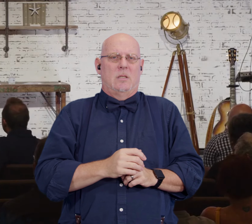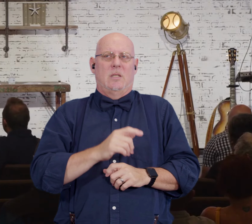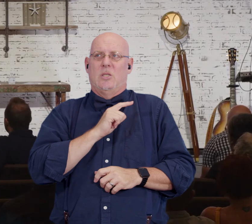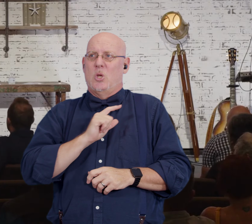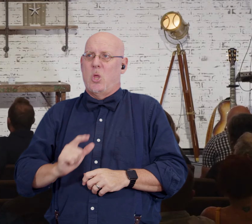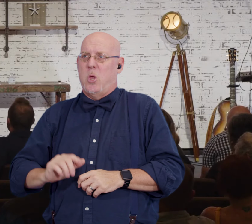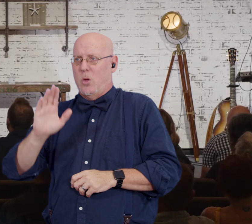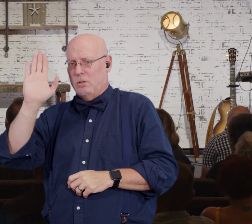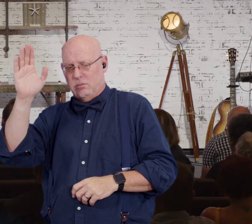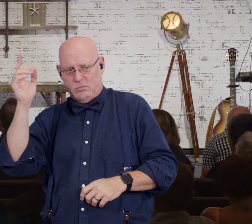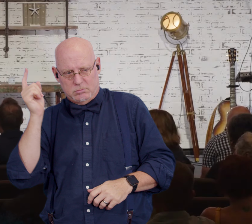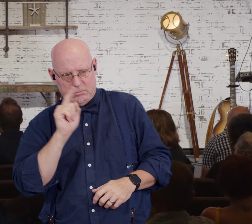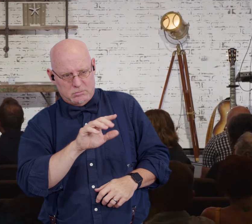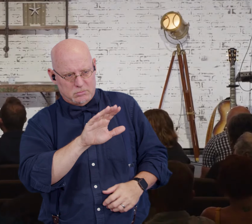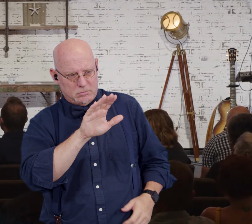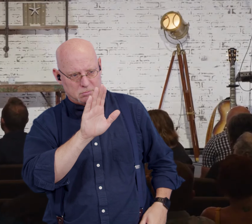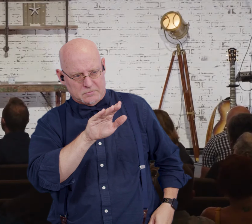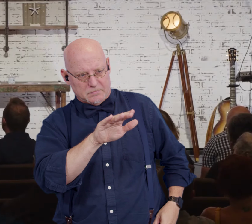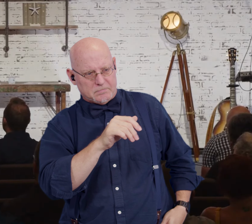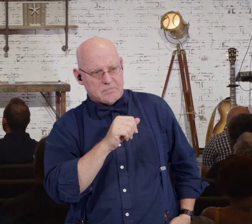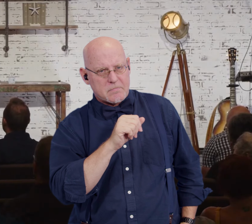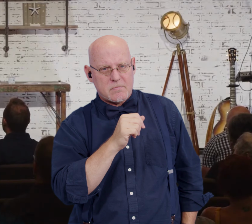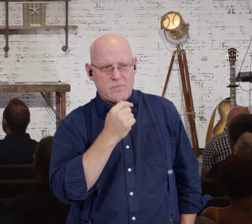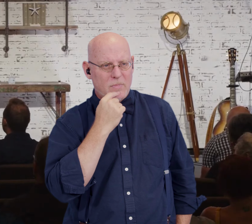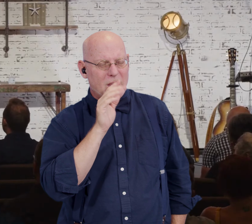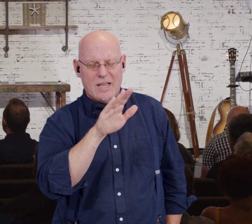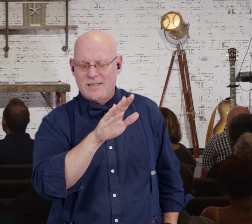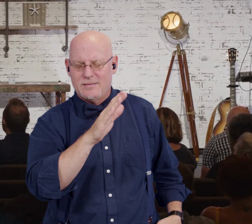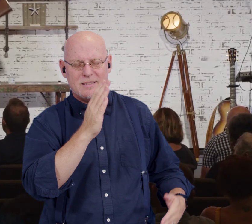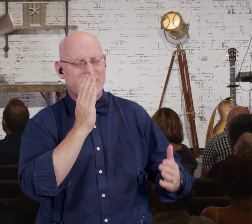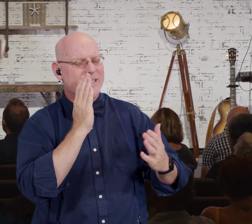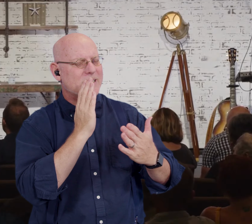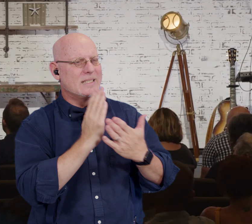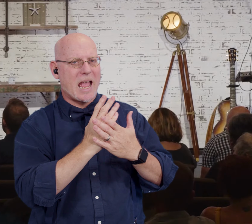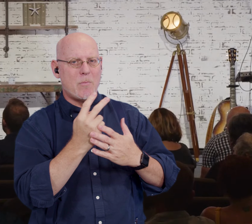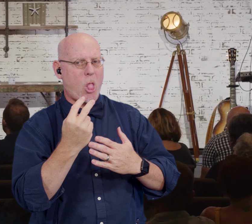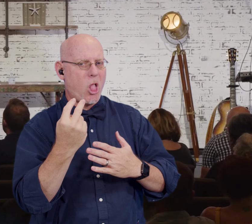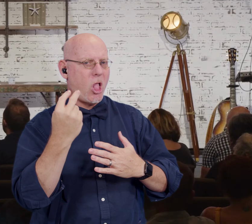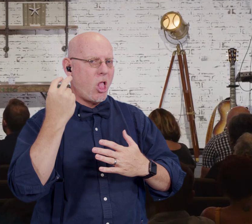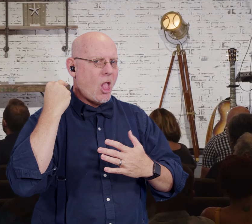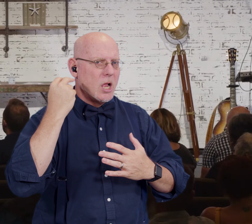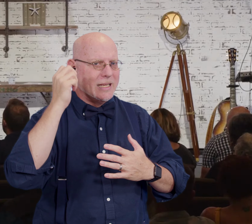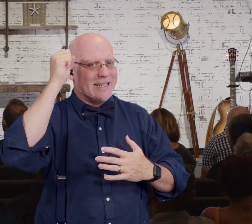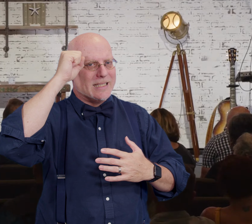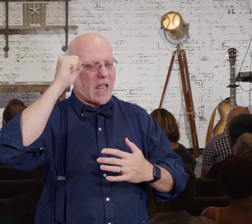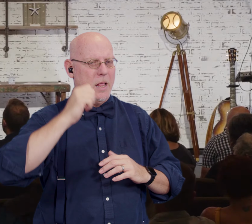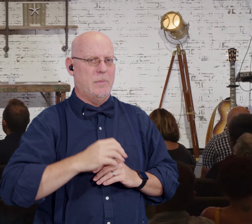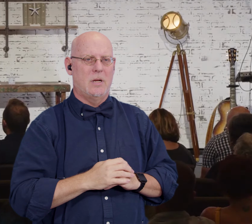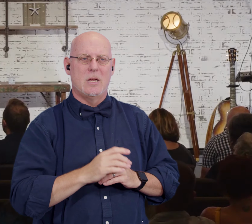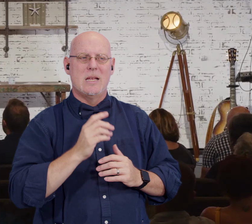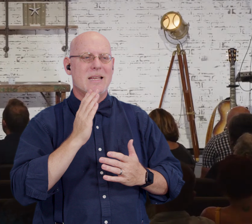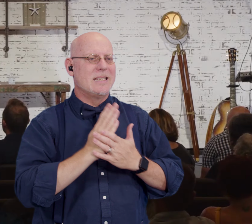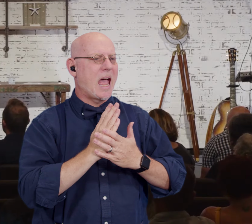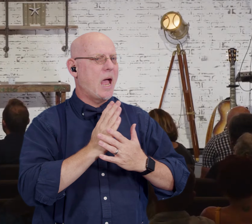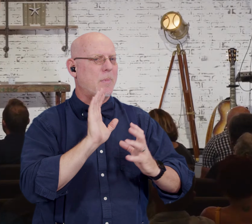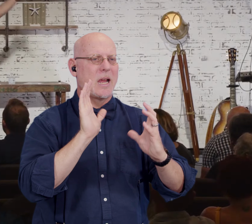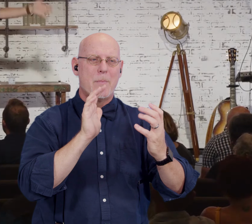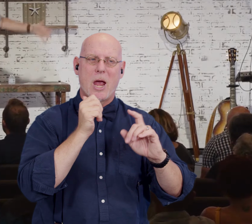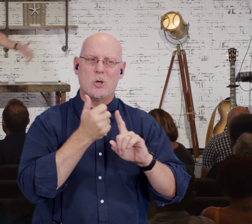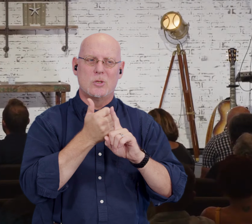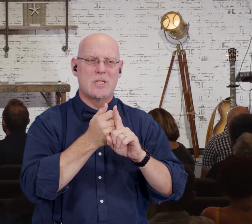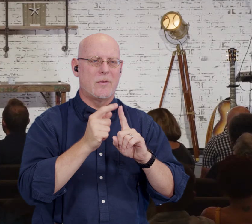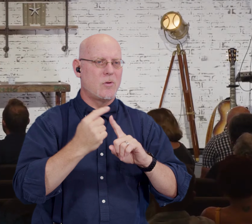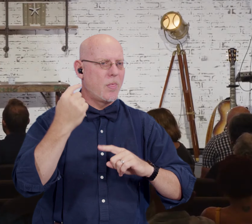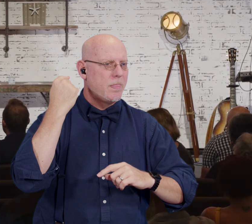And the Lord says to them, essentially, stop looking at what Solomon built. Stop comparing yourself